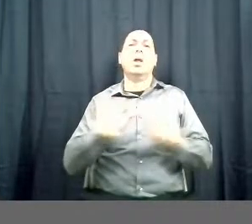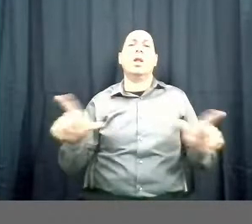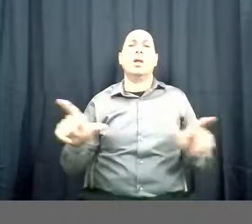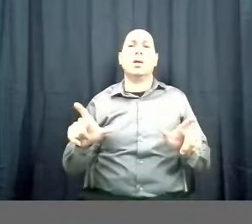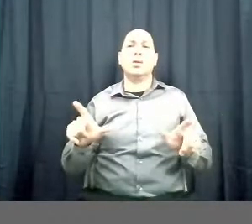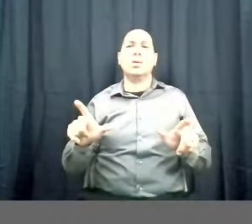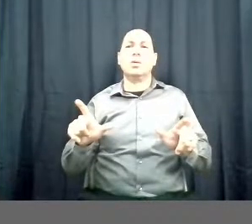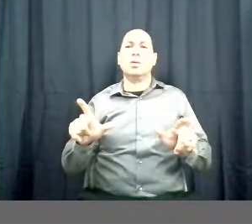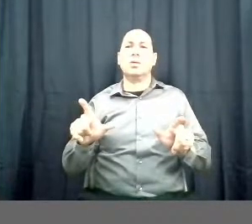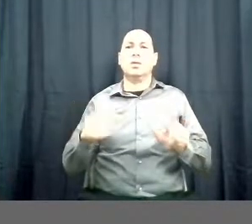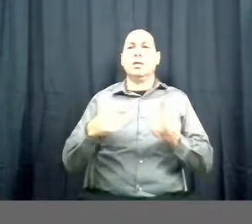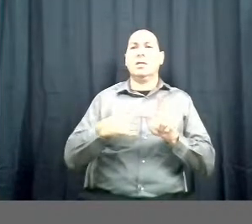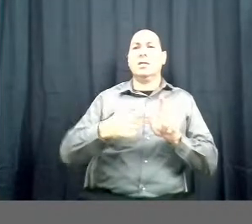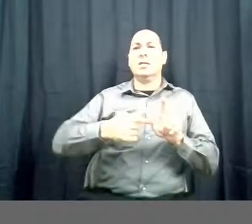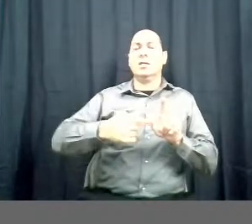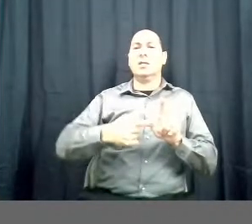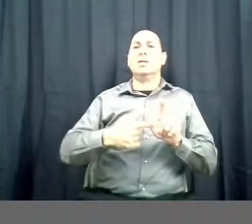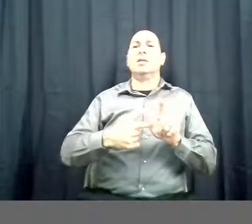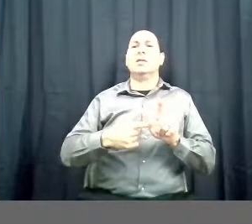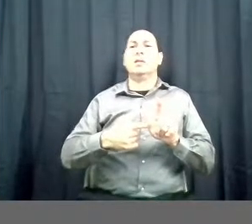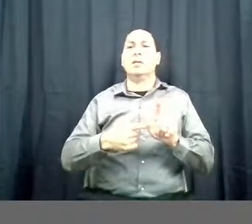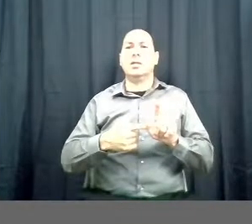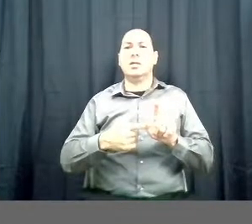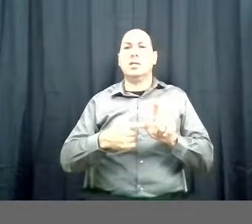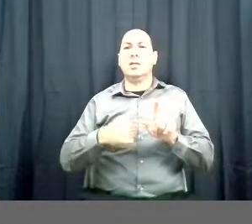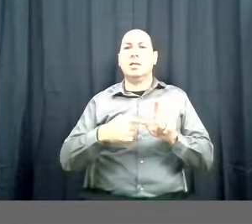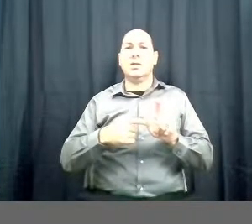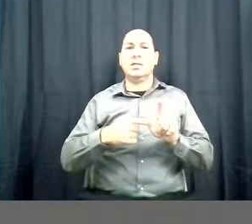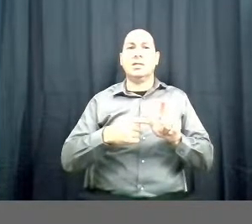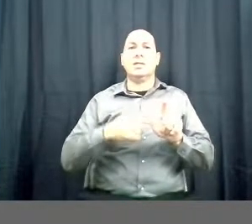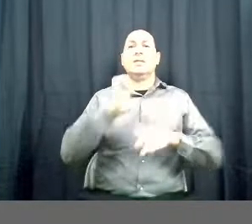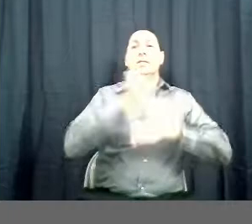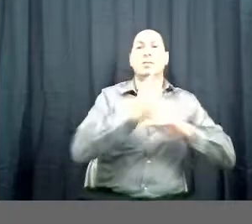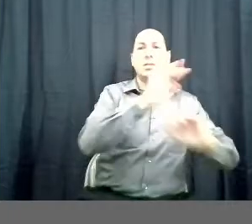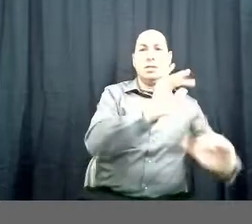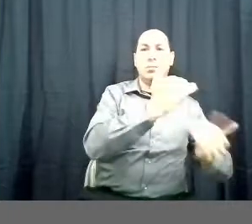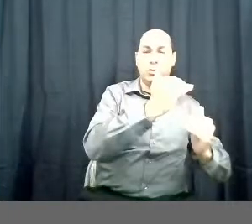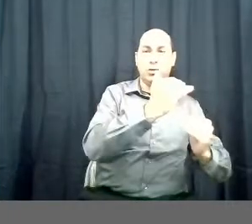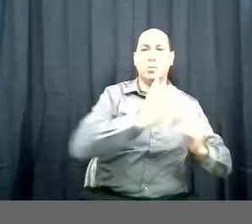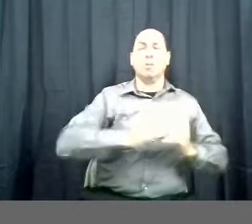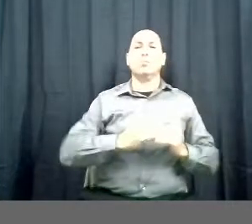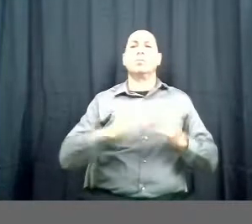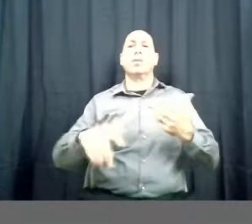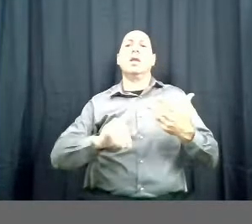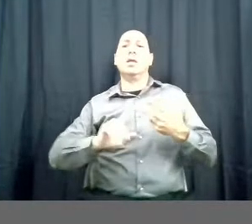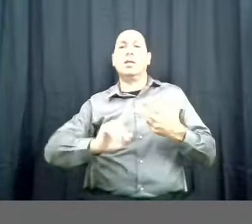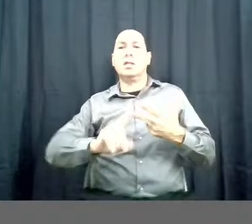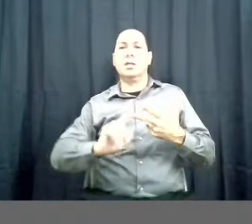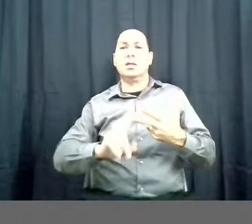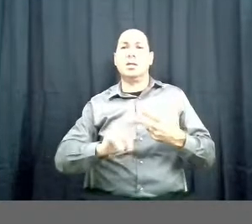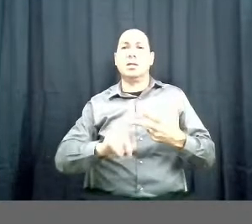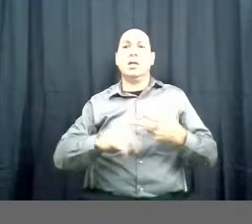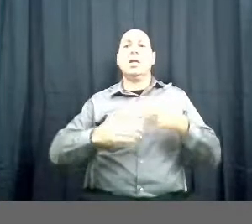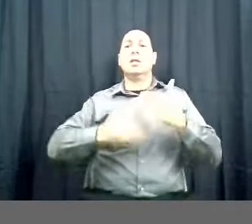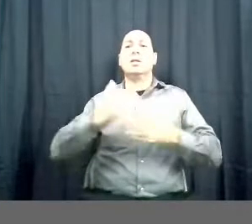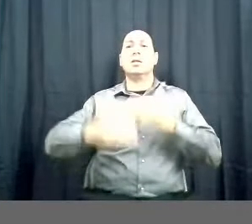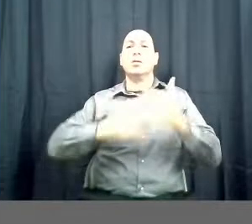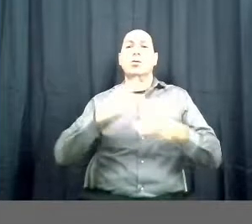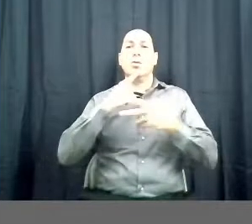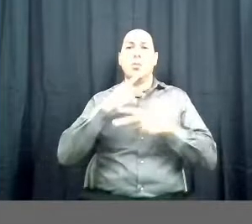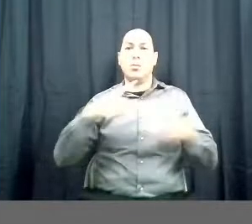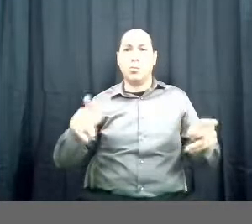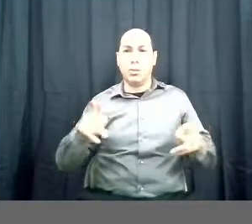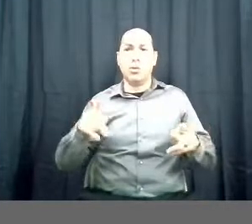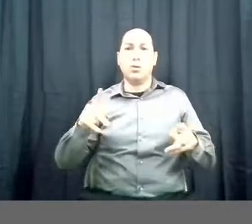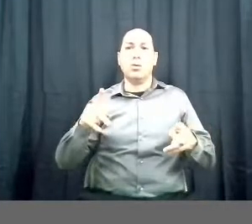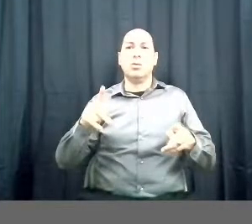signal the increased eligibility is to be temporary. And lastly, a development of a public communications campaign to provide information